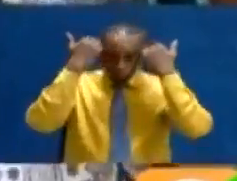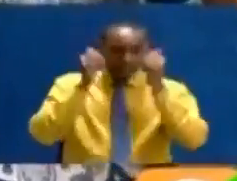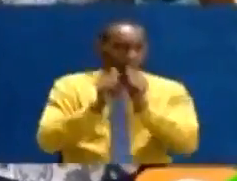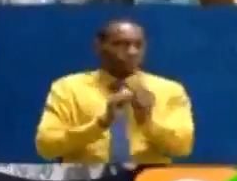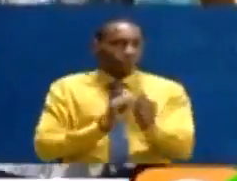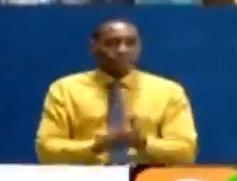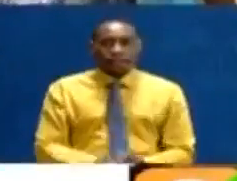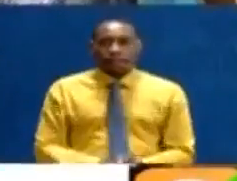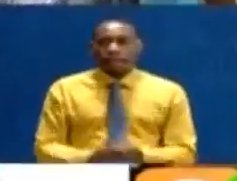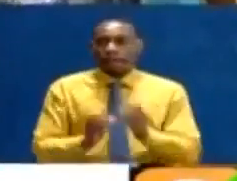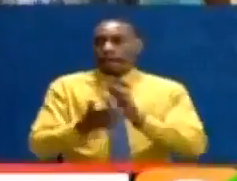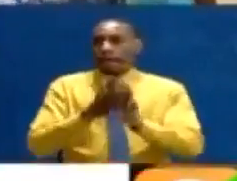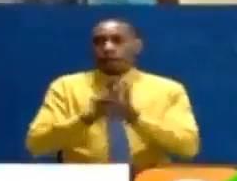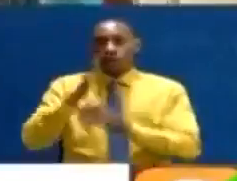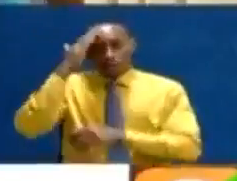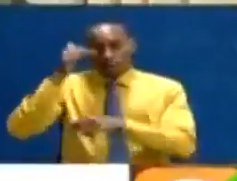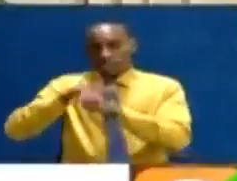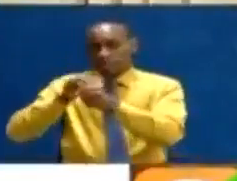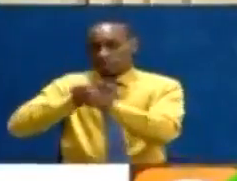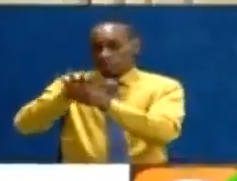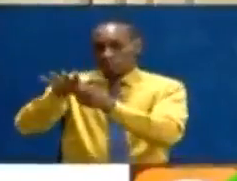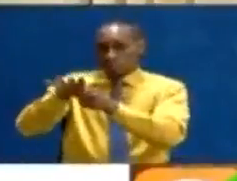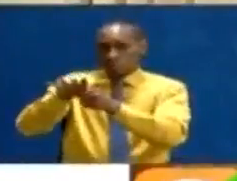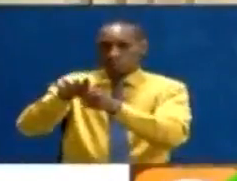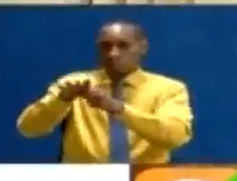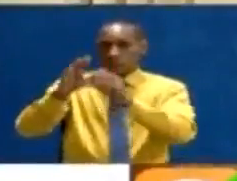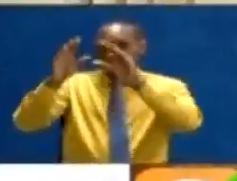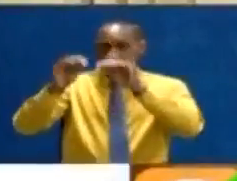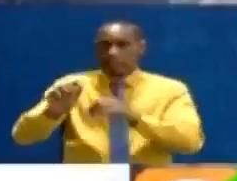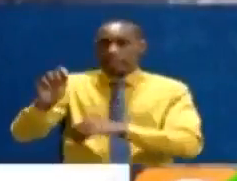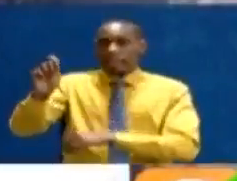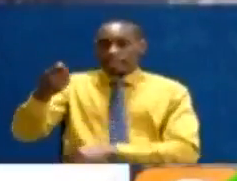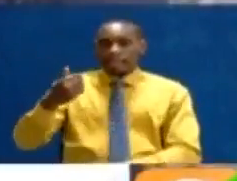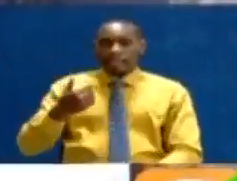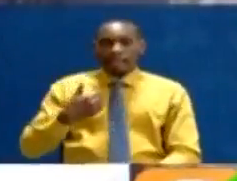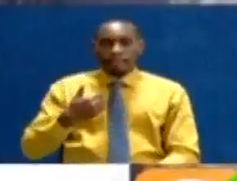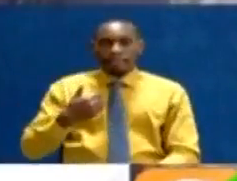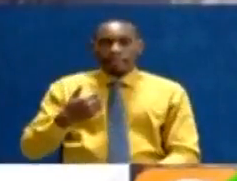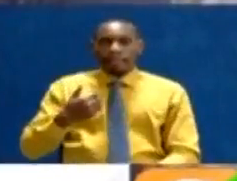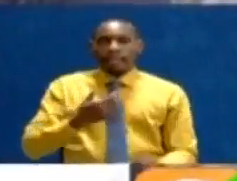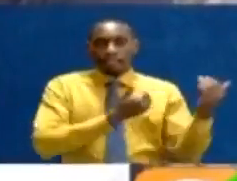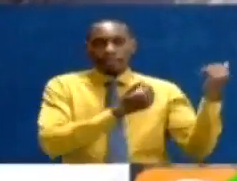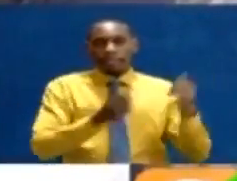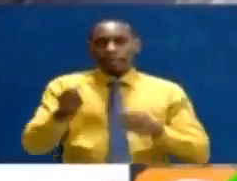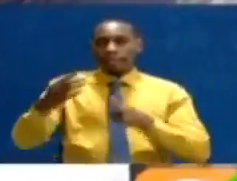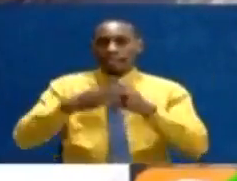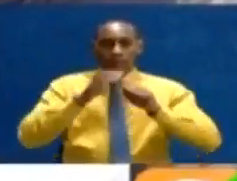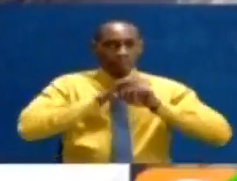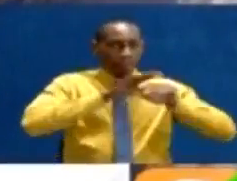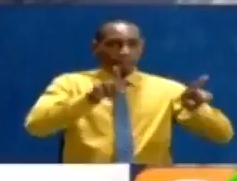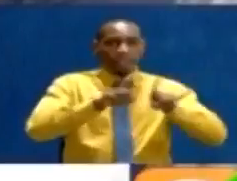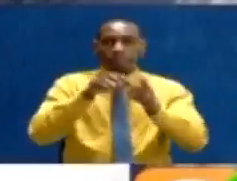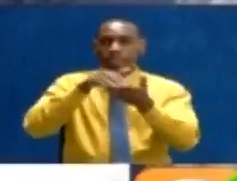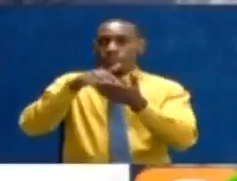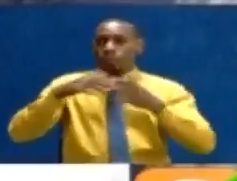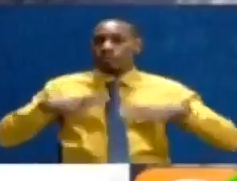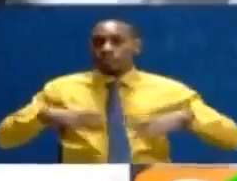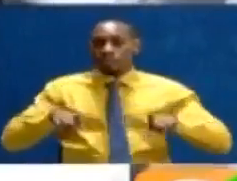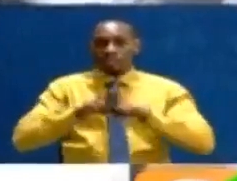avoid. There is no telling when the COVID-19 pandemic will abate. Kenya is bracing for September peak, and for vulnerable